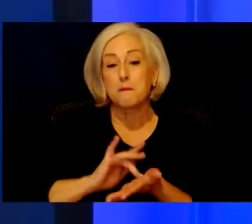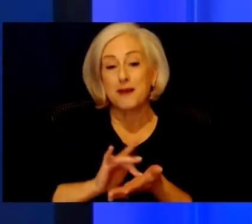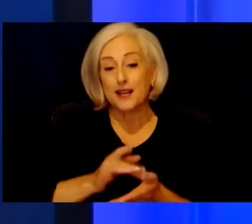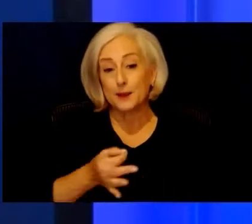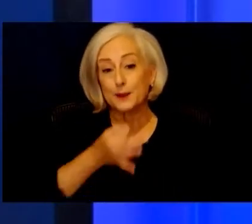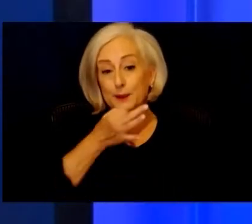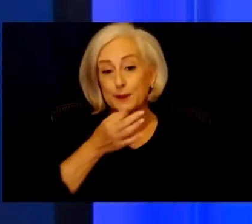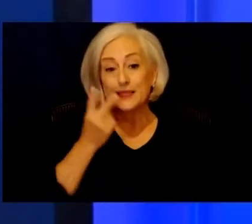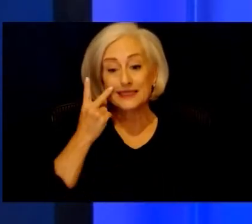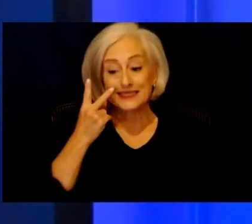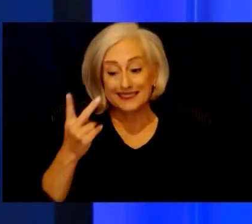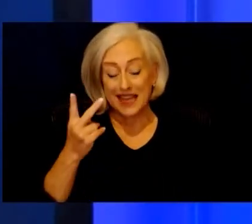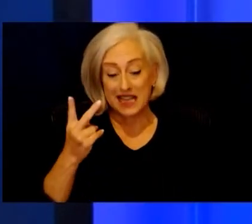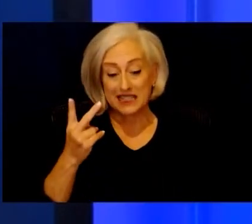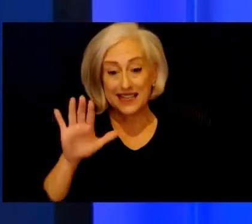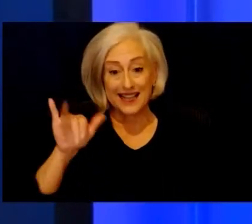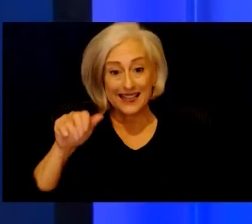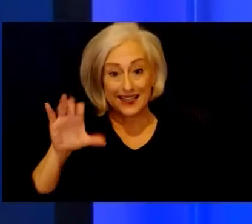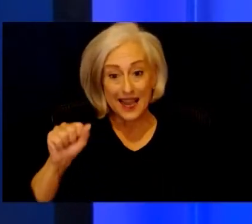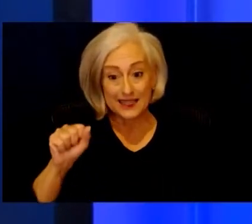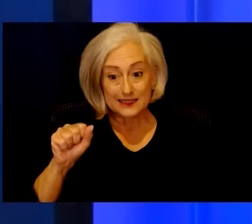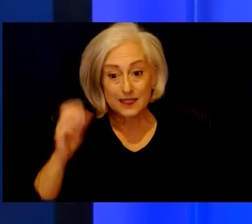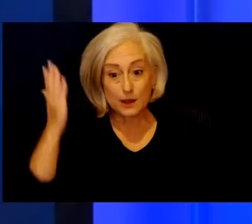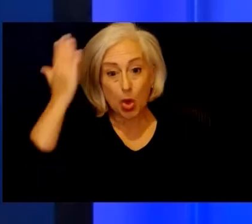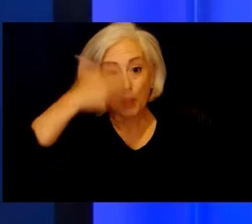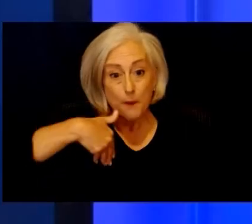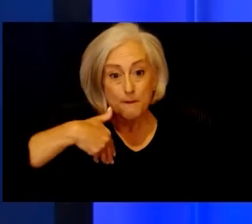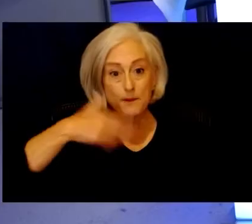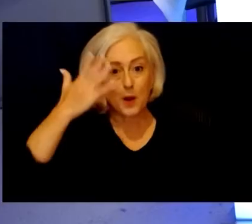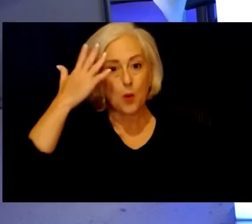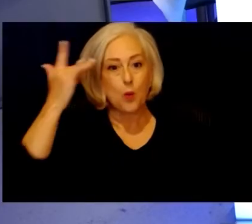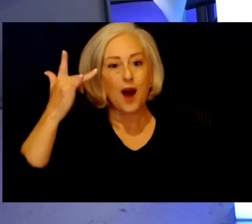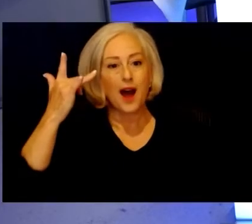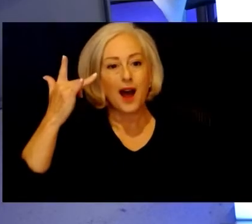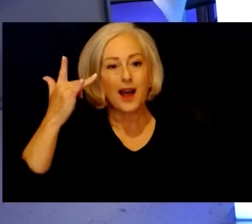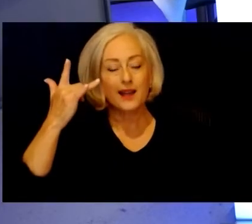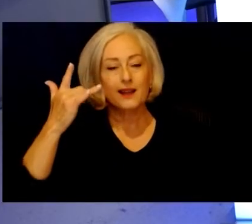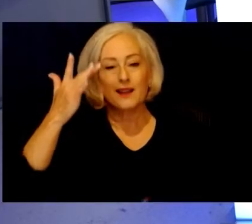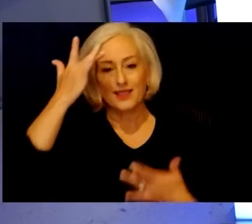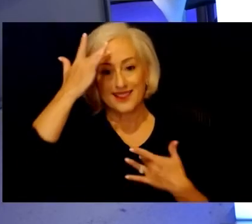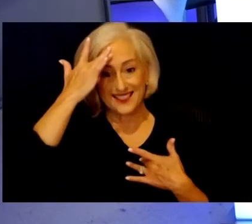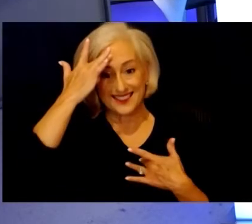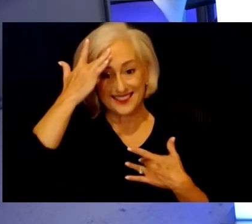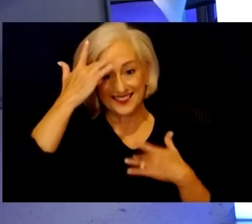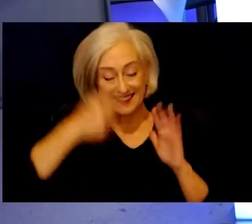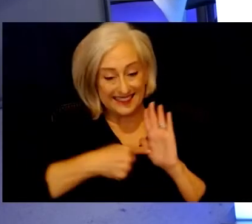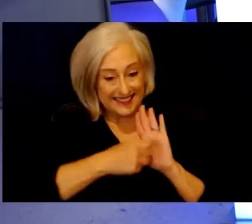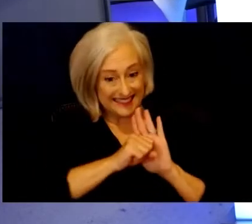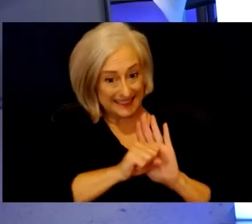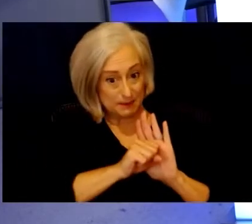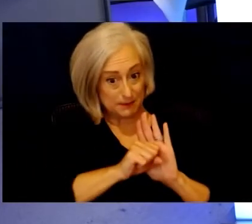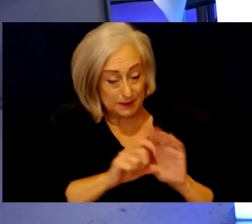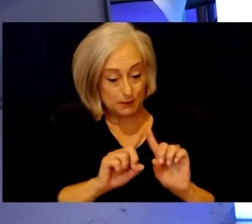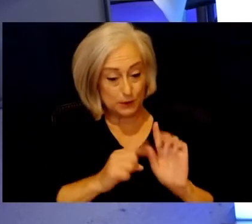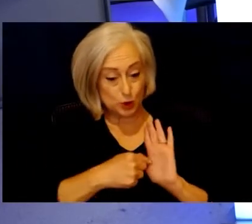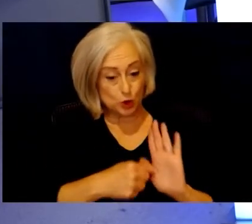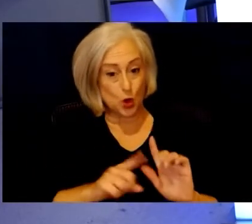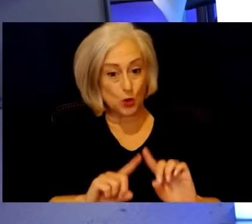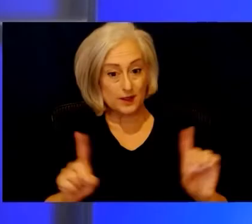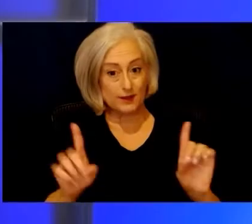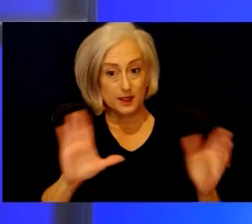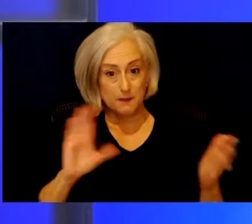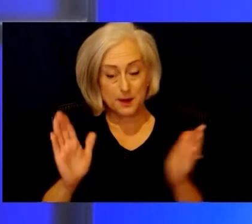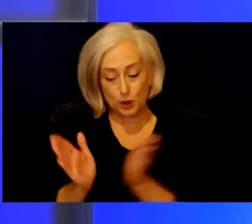what's described in the medical textbooks. Can you explain this a little bit? So within the U.S., many of